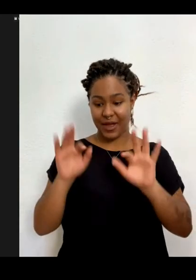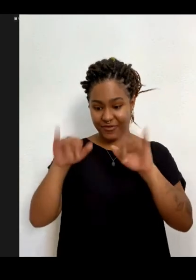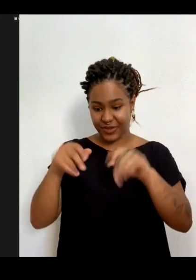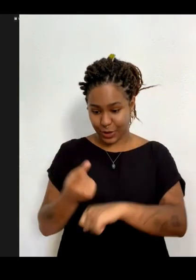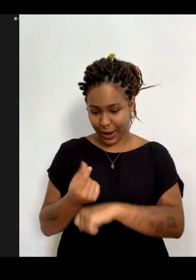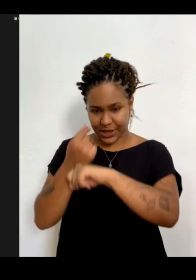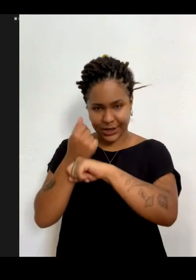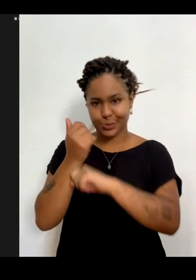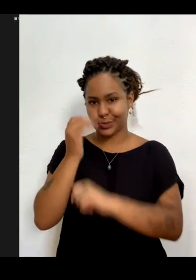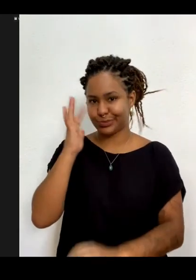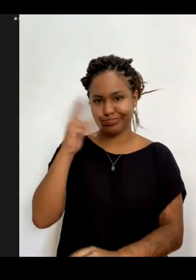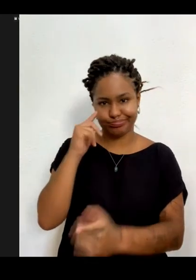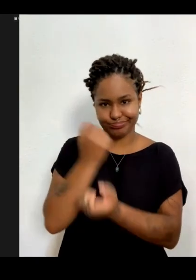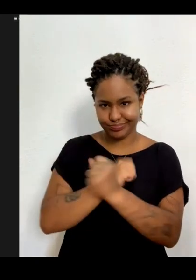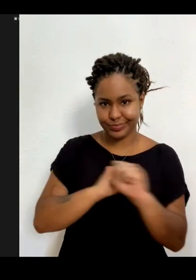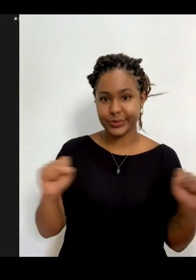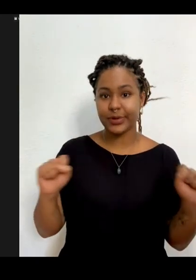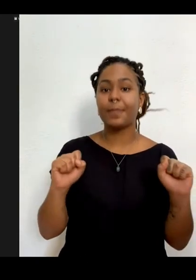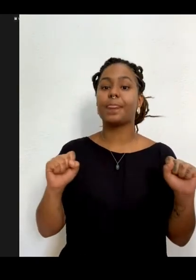foreign